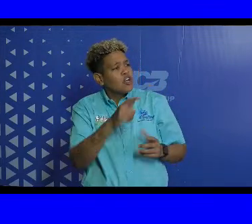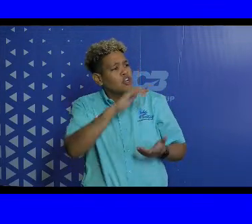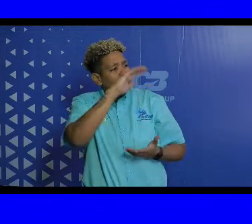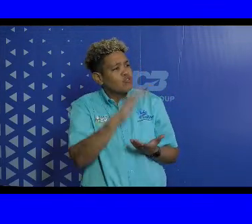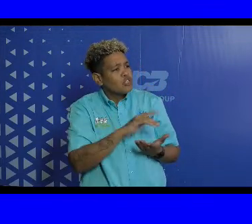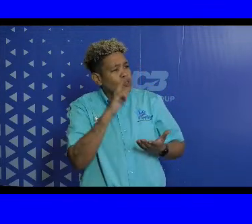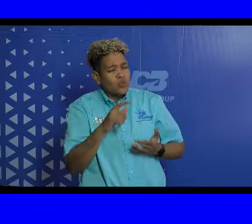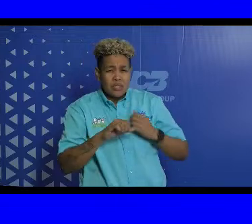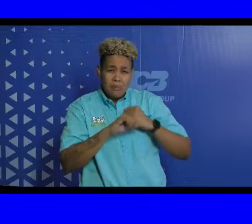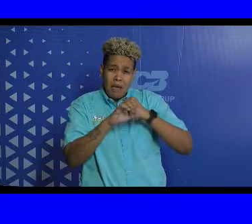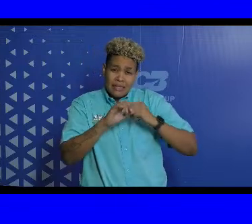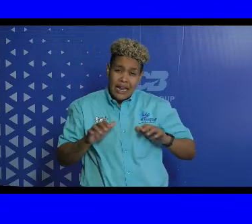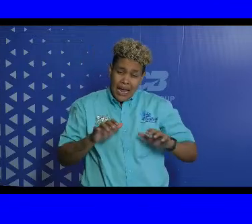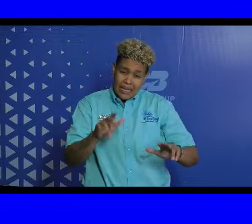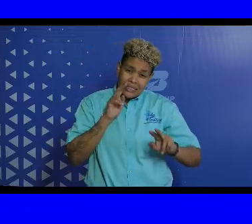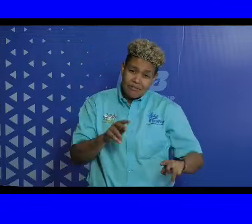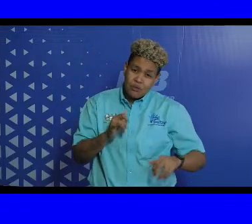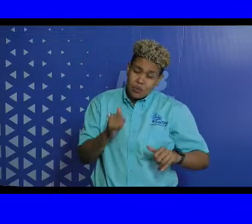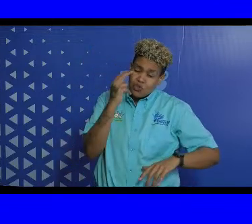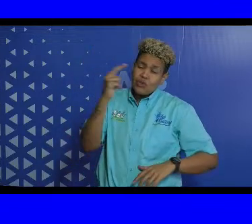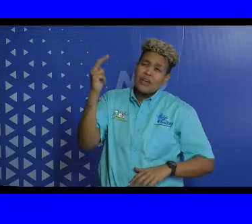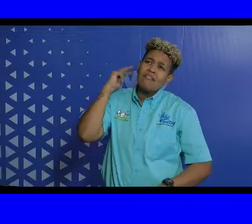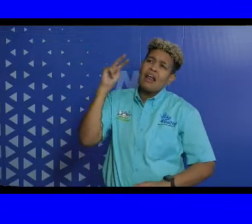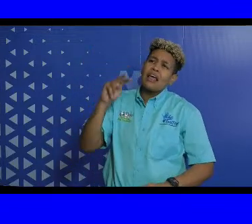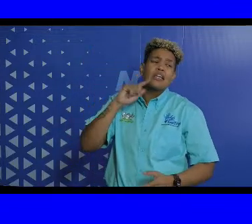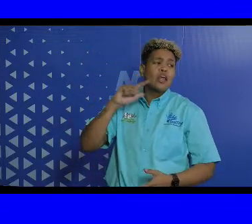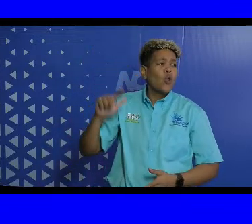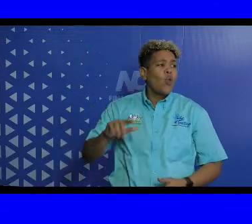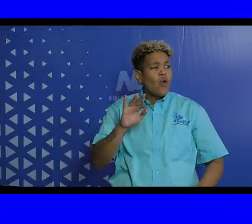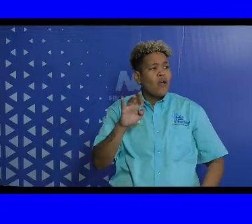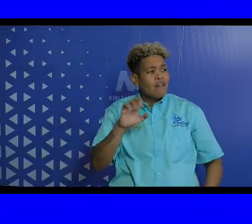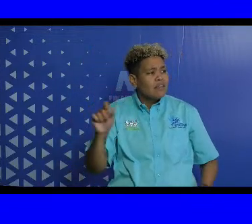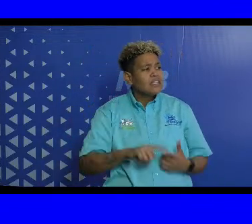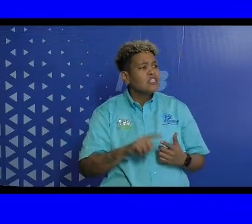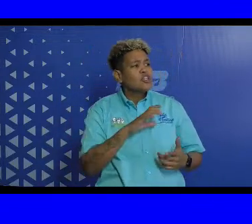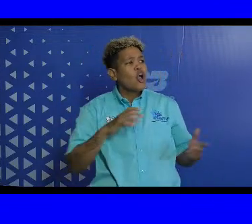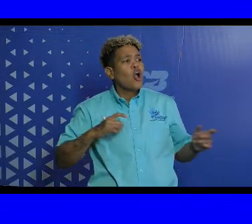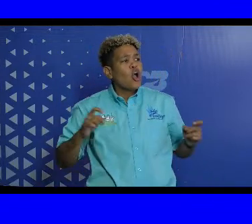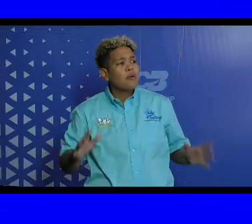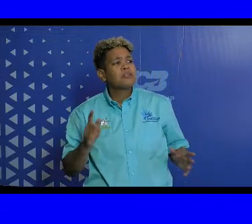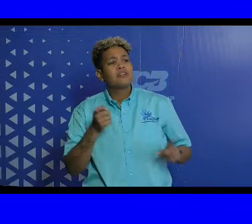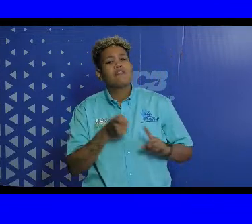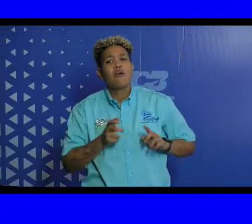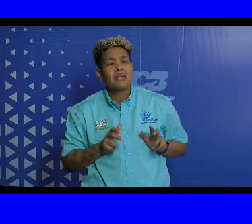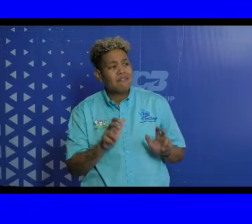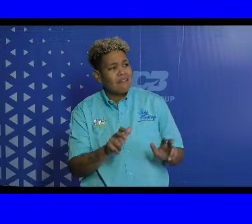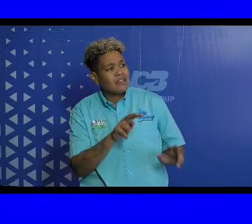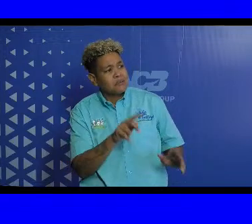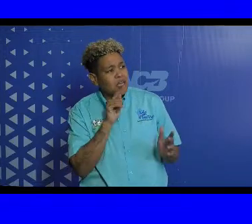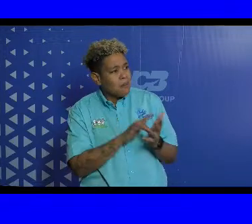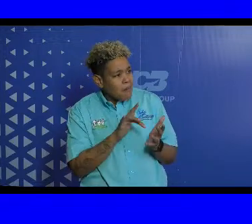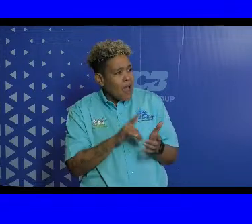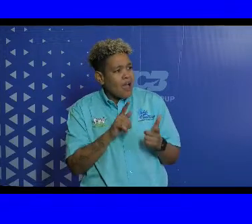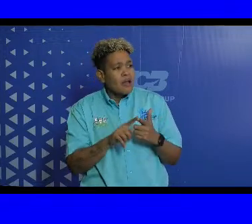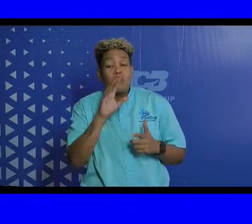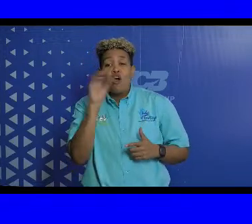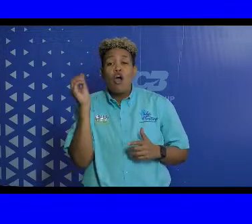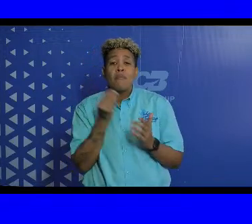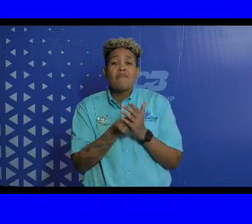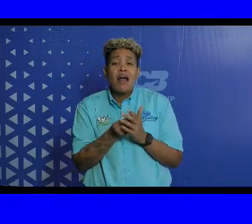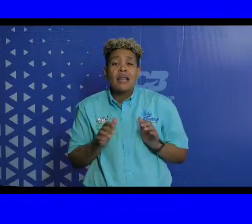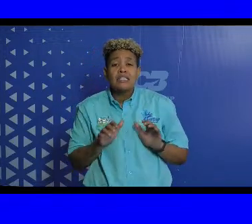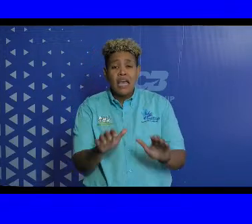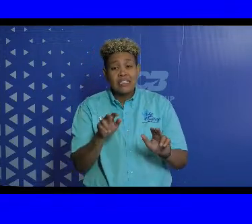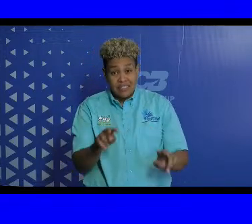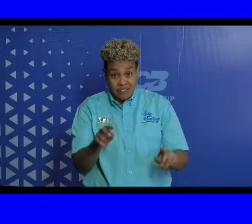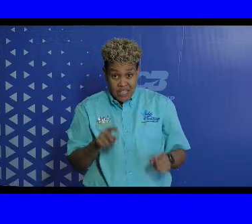reduced market activity, which reflected in lower fees, commissions from investment banking and corporate finance